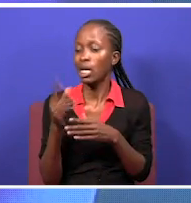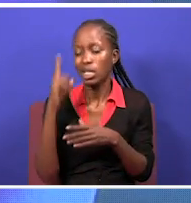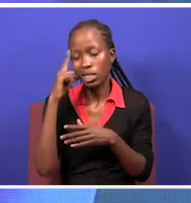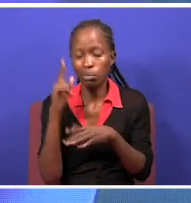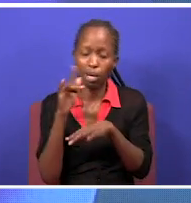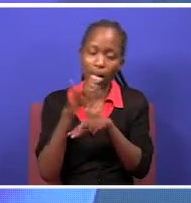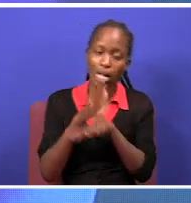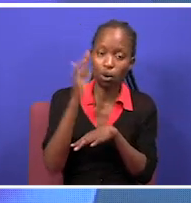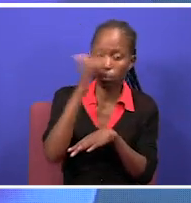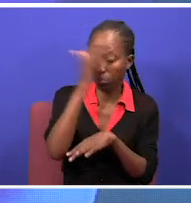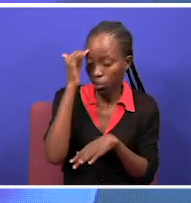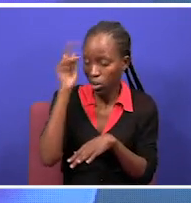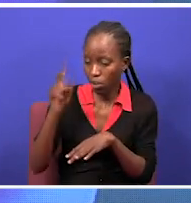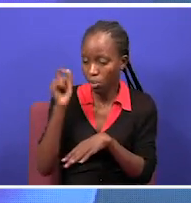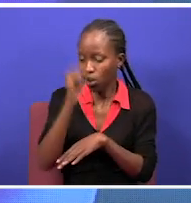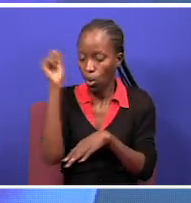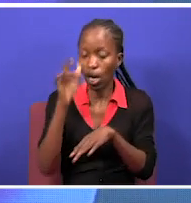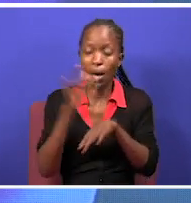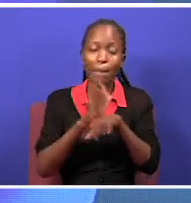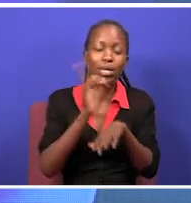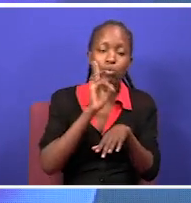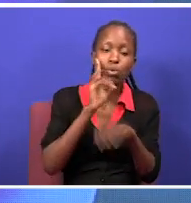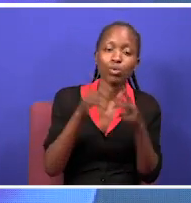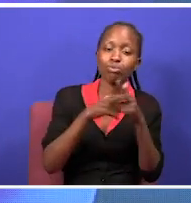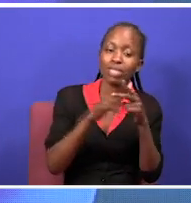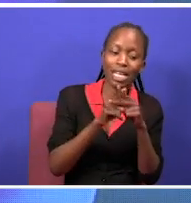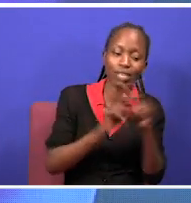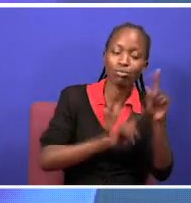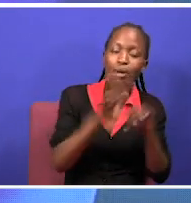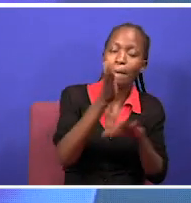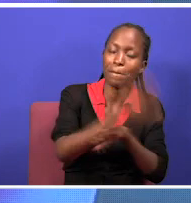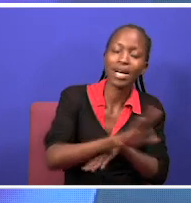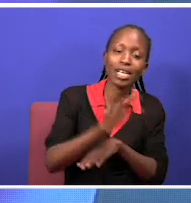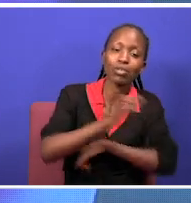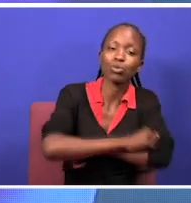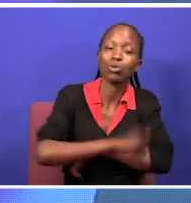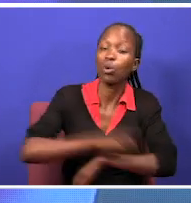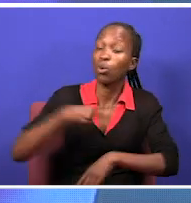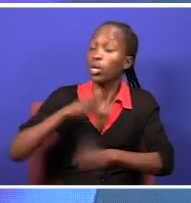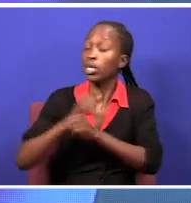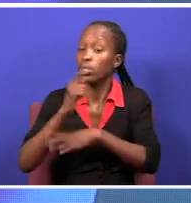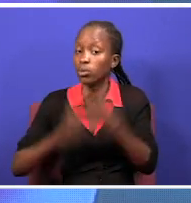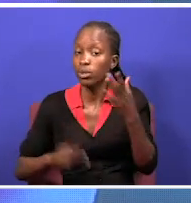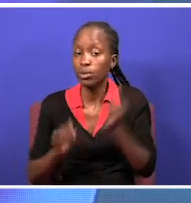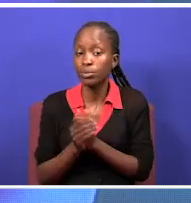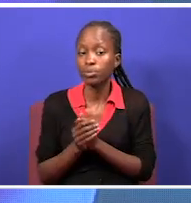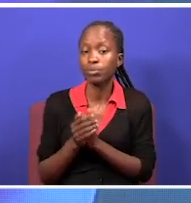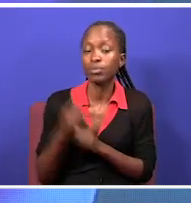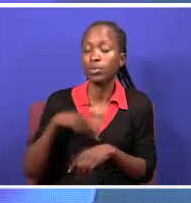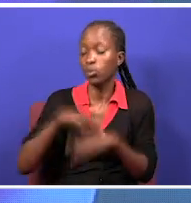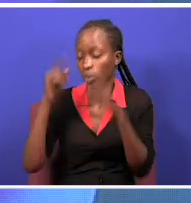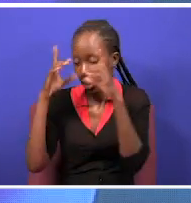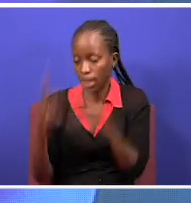early because she must wake up so early to start the journey again. So what we did, we